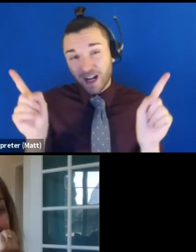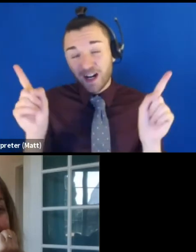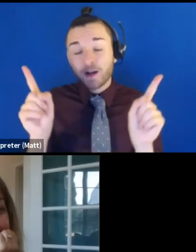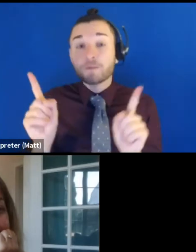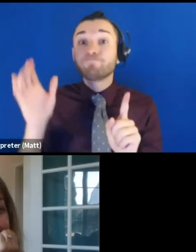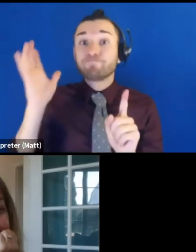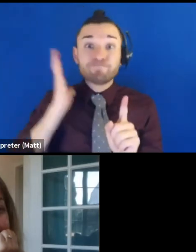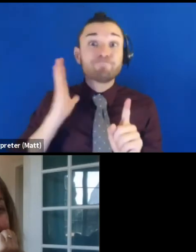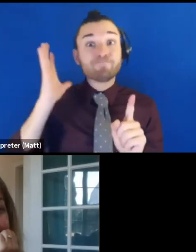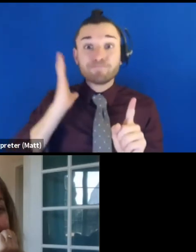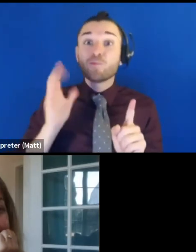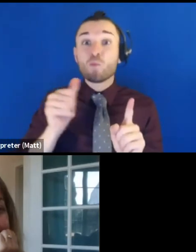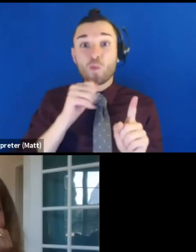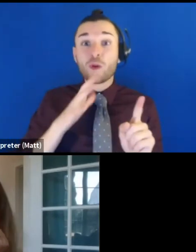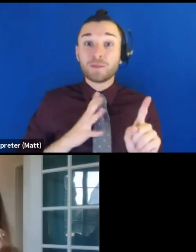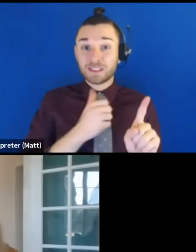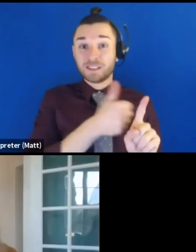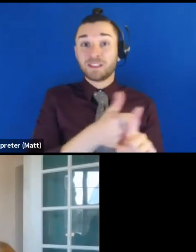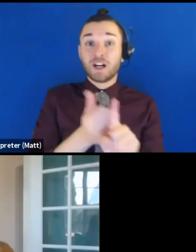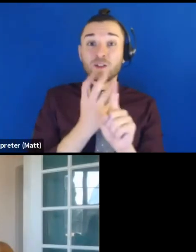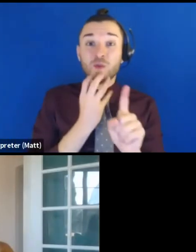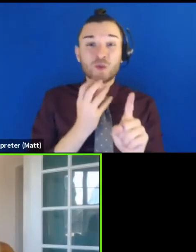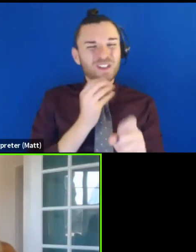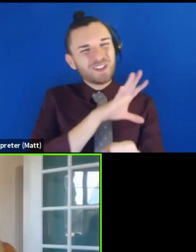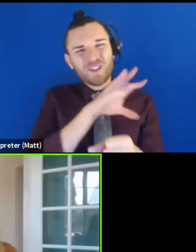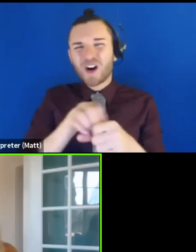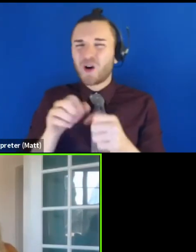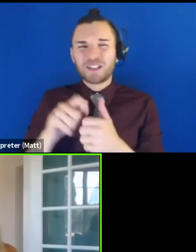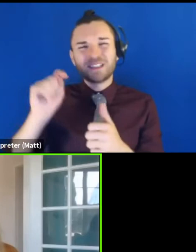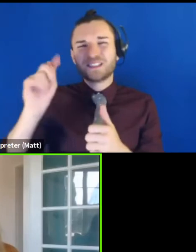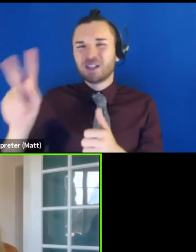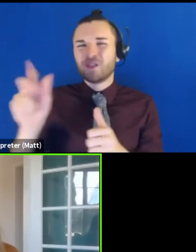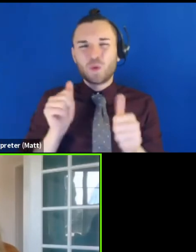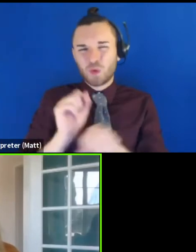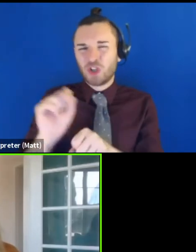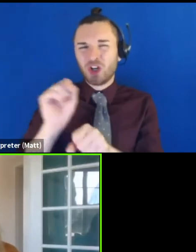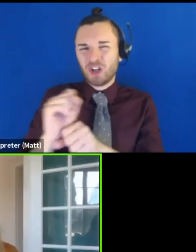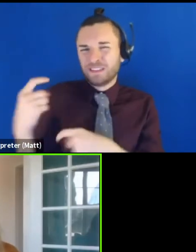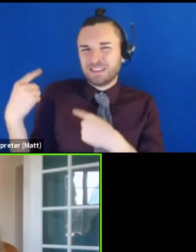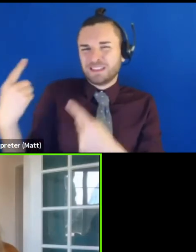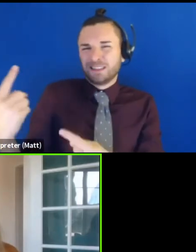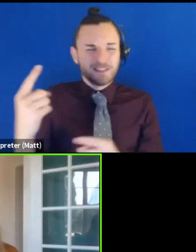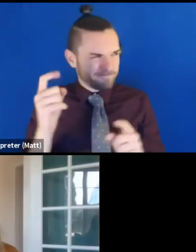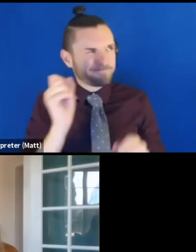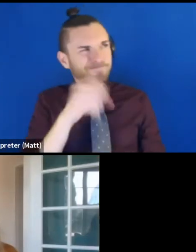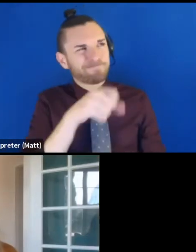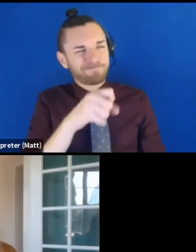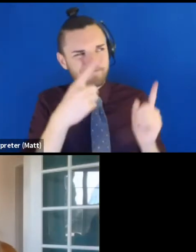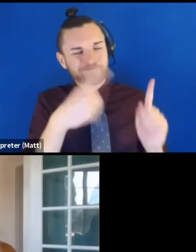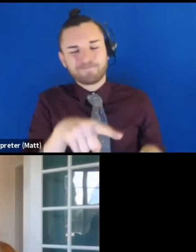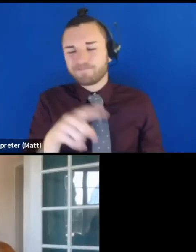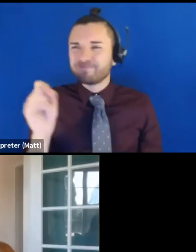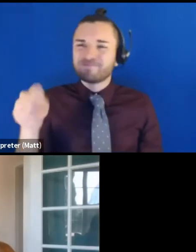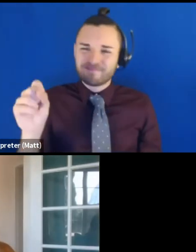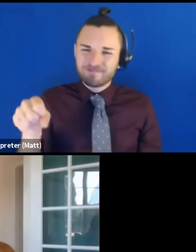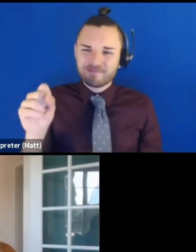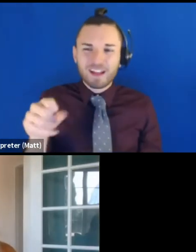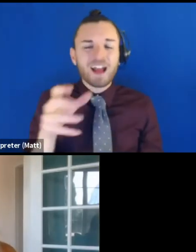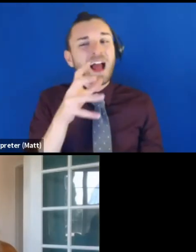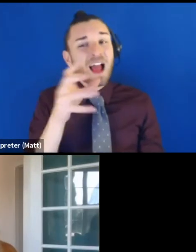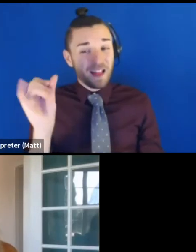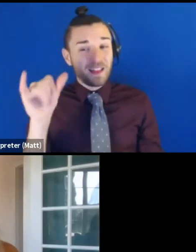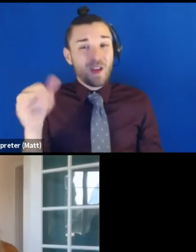women making television from the beginning of television. Yes. And it's one of the things that I think makes this conversation about representation